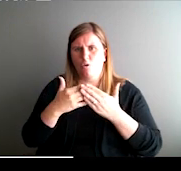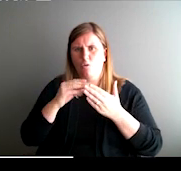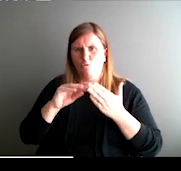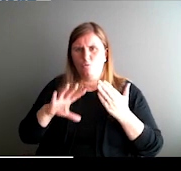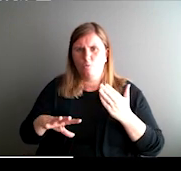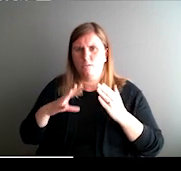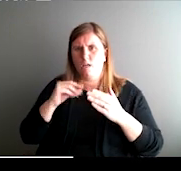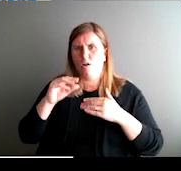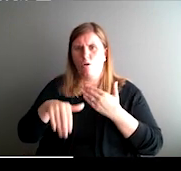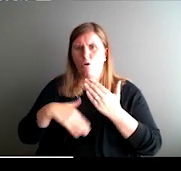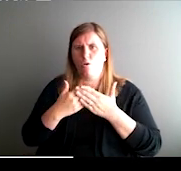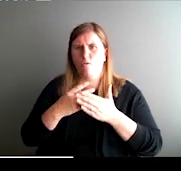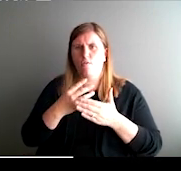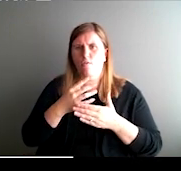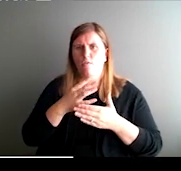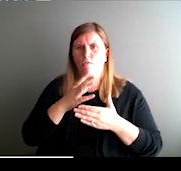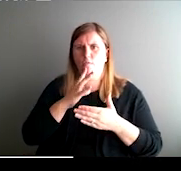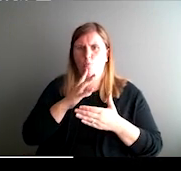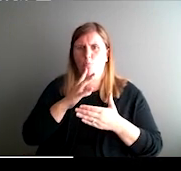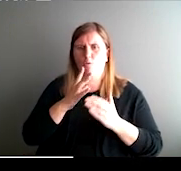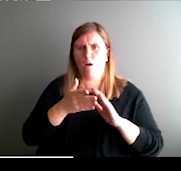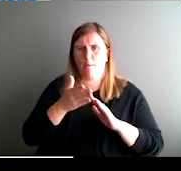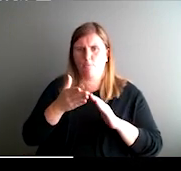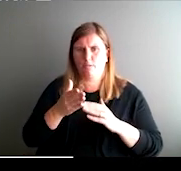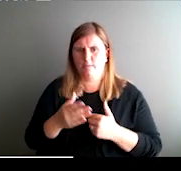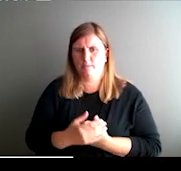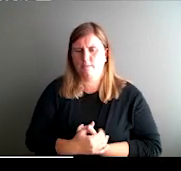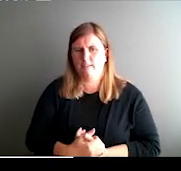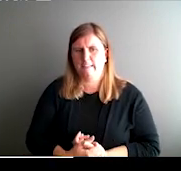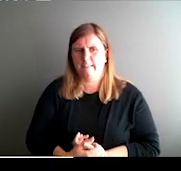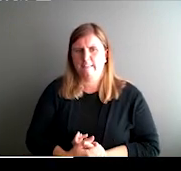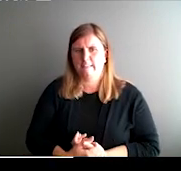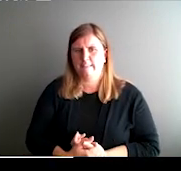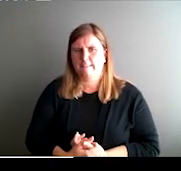and across all verbal operants.